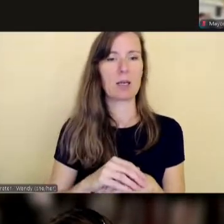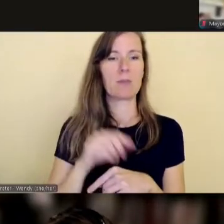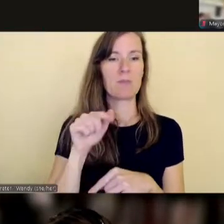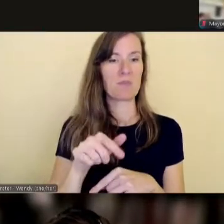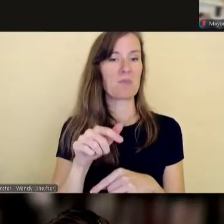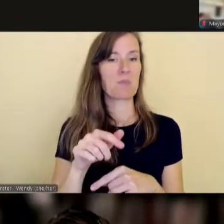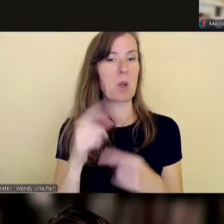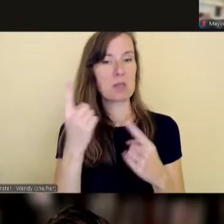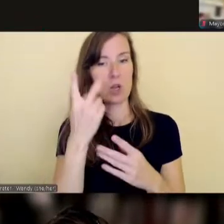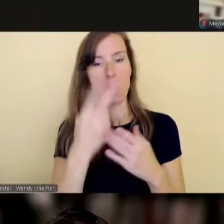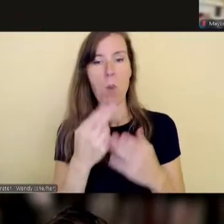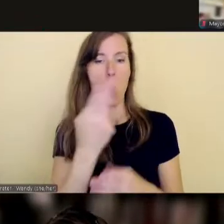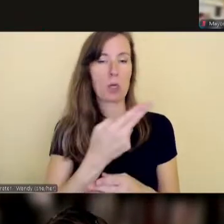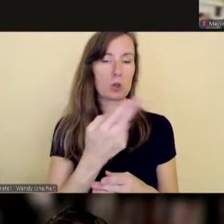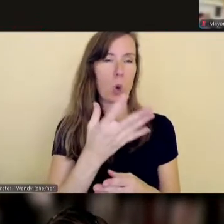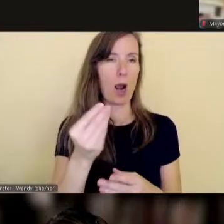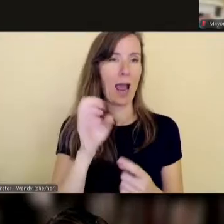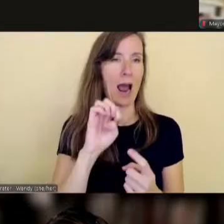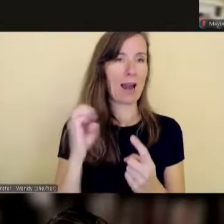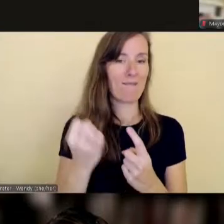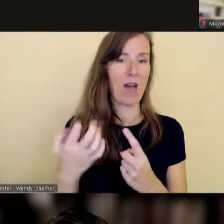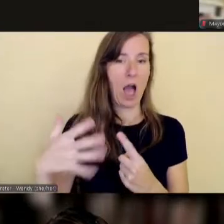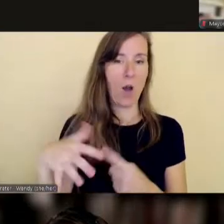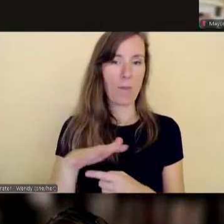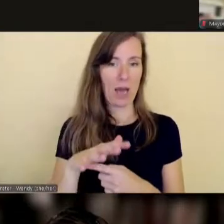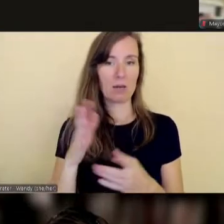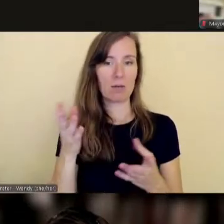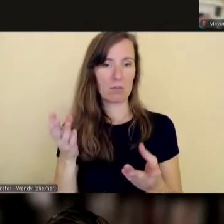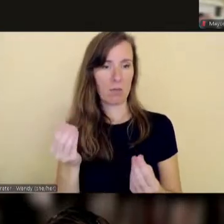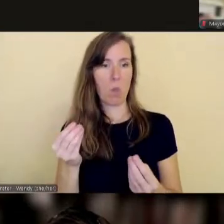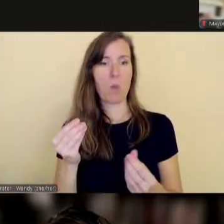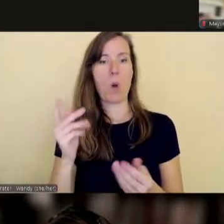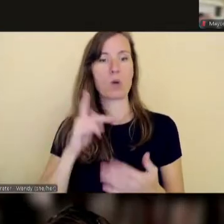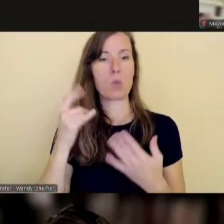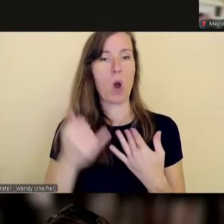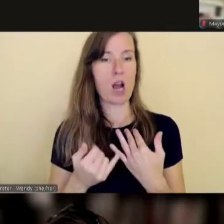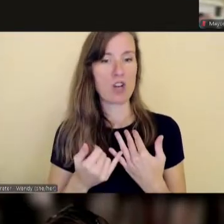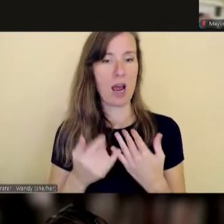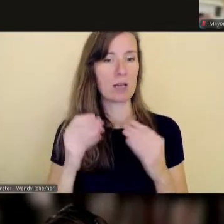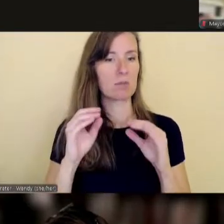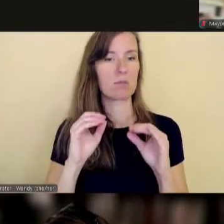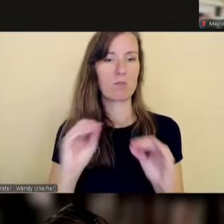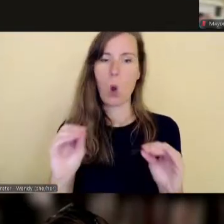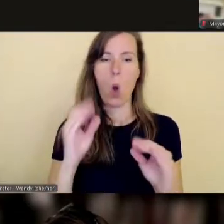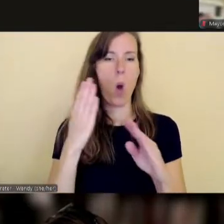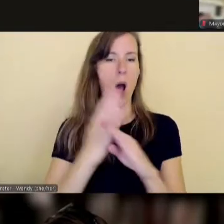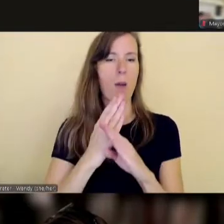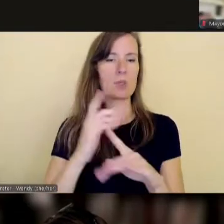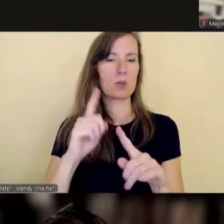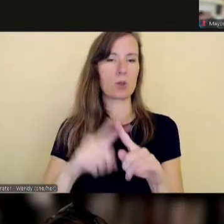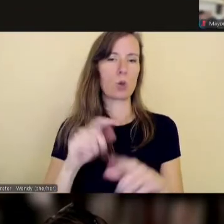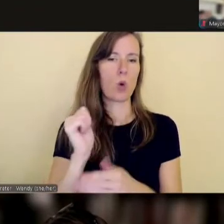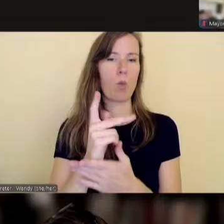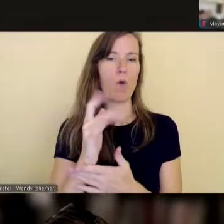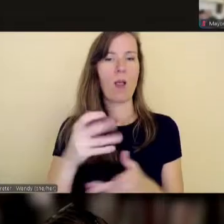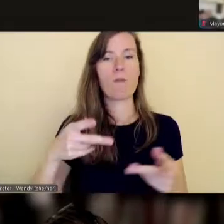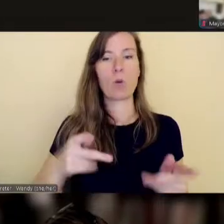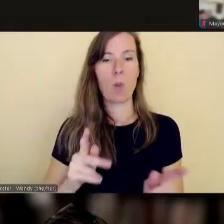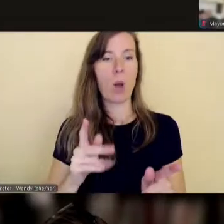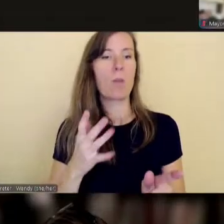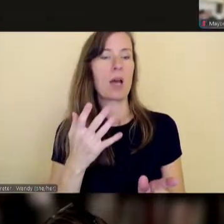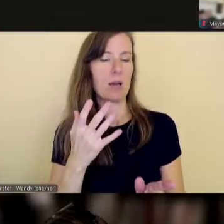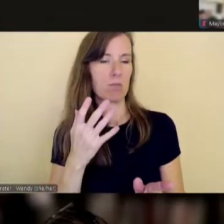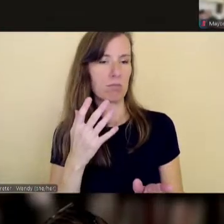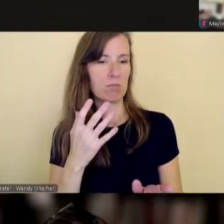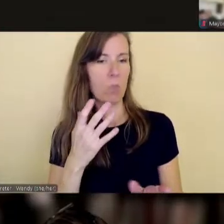and council. We expect this project to provide overall benefits to the environment. In addition, the experience of the applicant